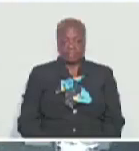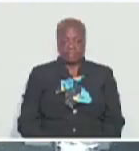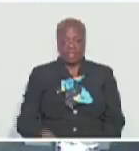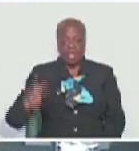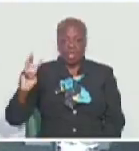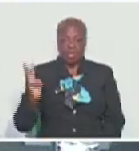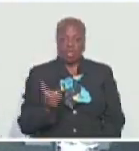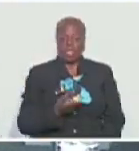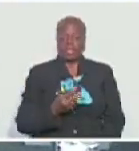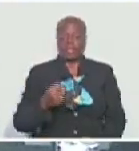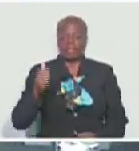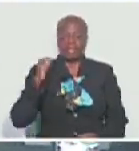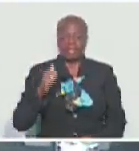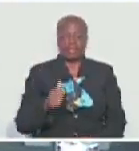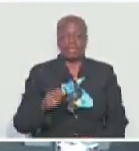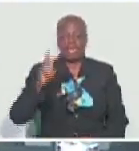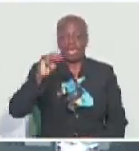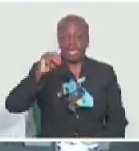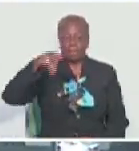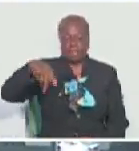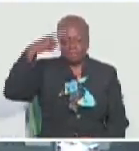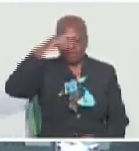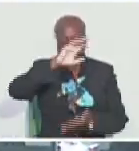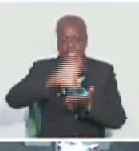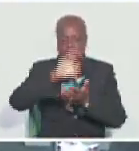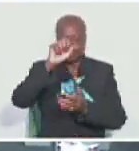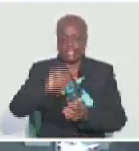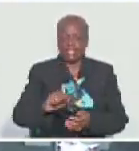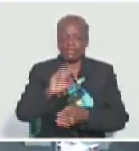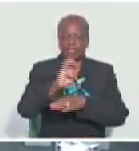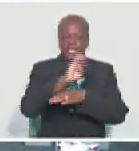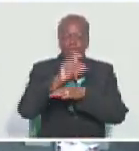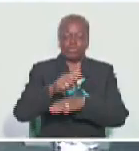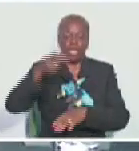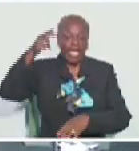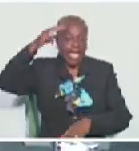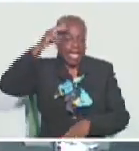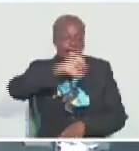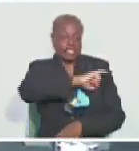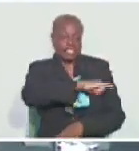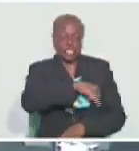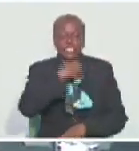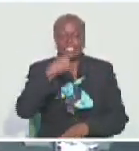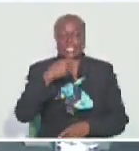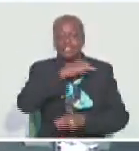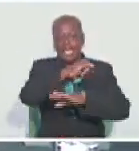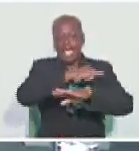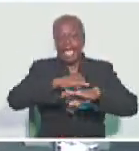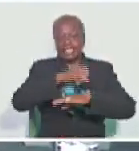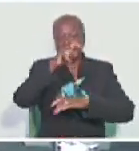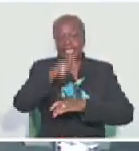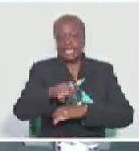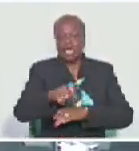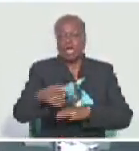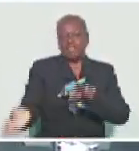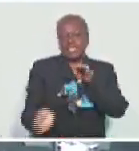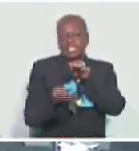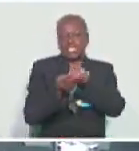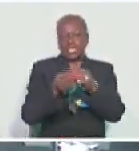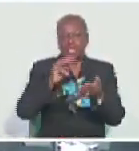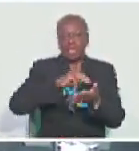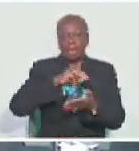Welcome back. The Member of Parliament for Central and South Eleuthera, Hank Johnson, says that the island is in need of additional medical tools